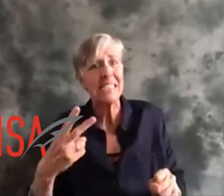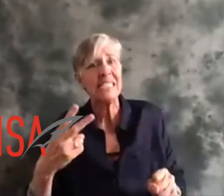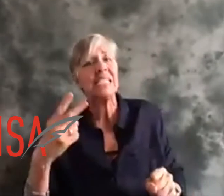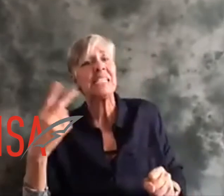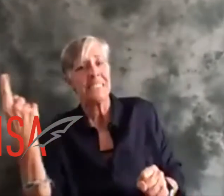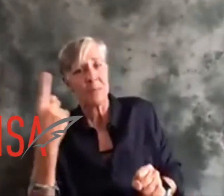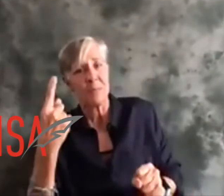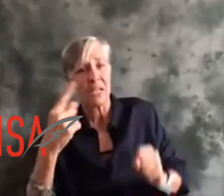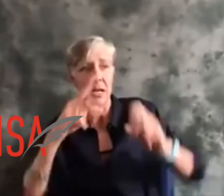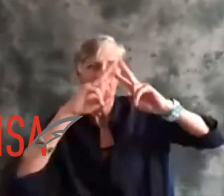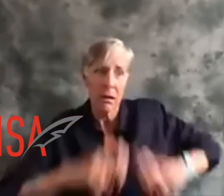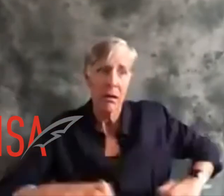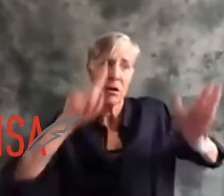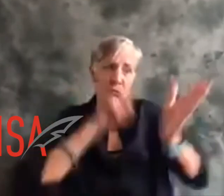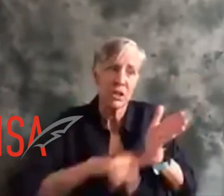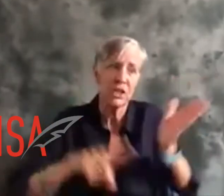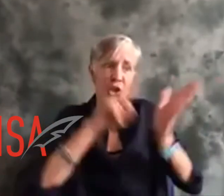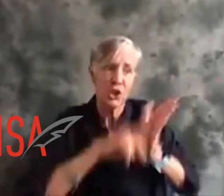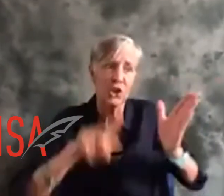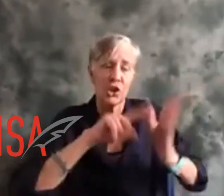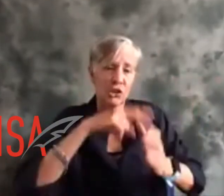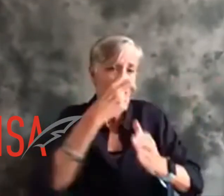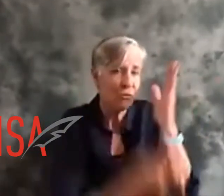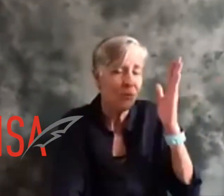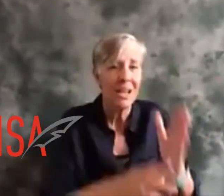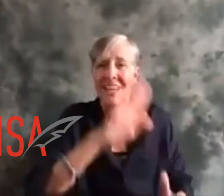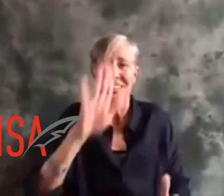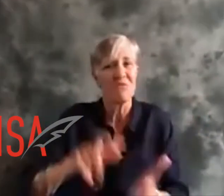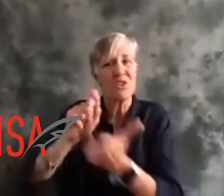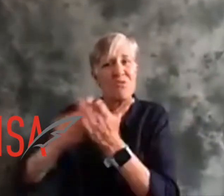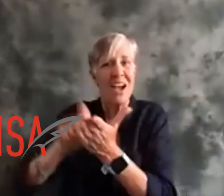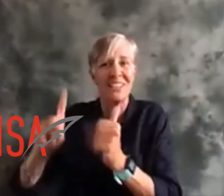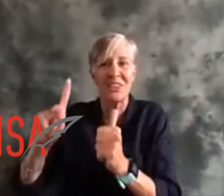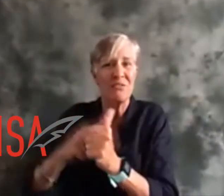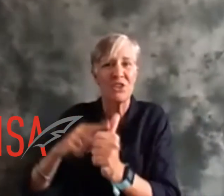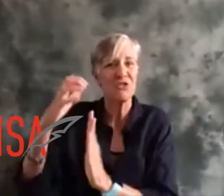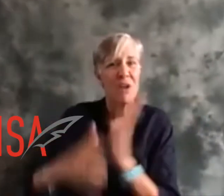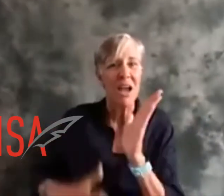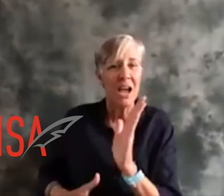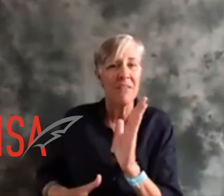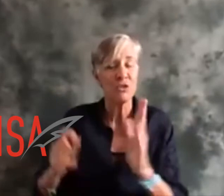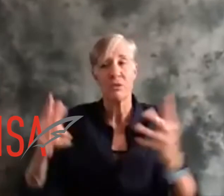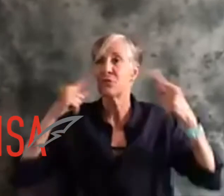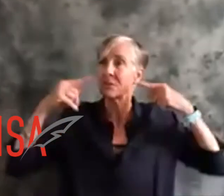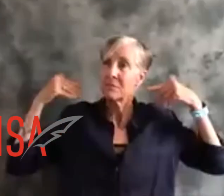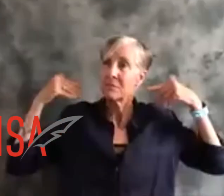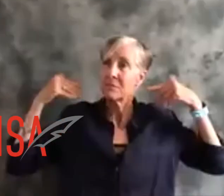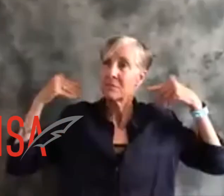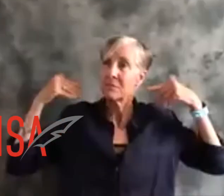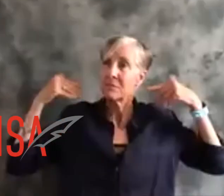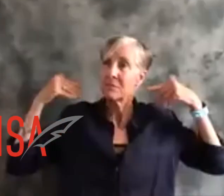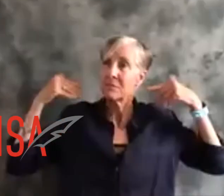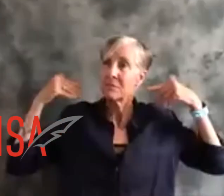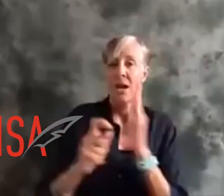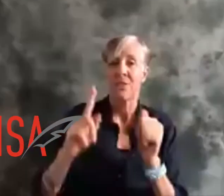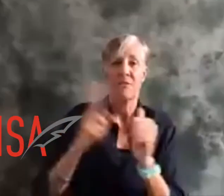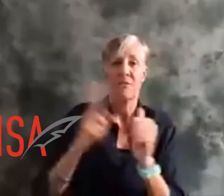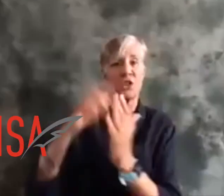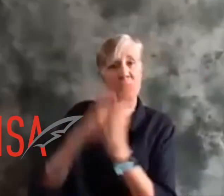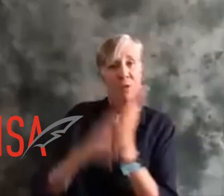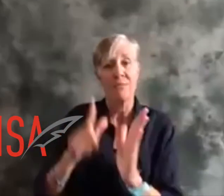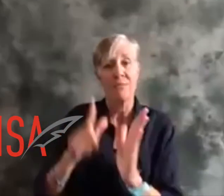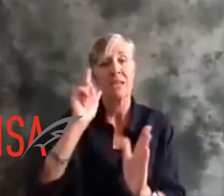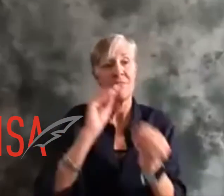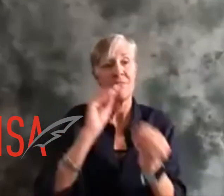in research and never getting to writing the first draft. Should you just pull the trigger on the first draft and then look to fix the problems later,